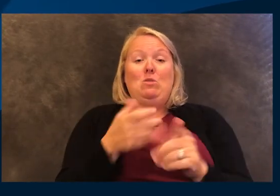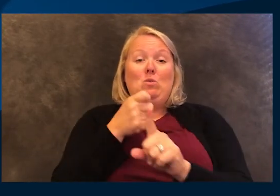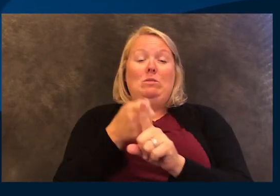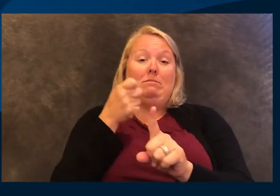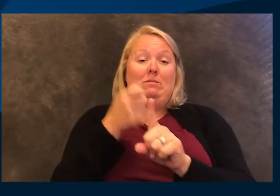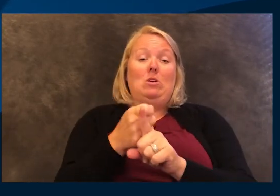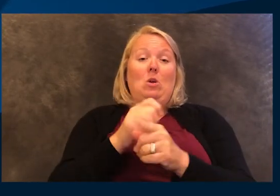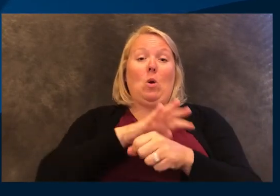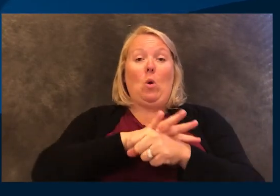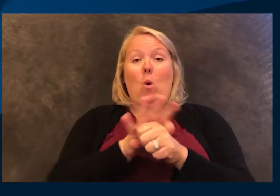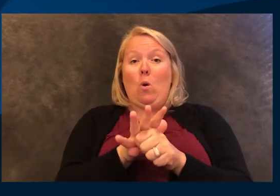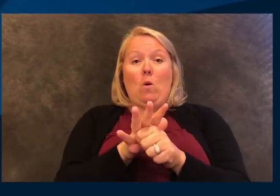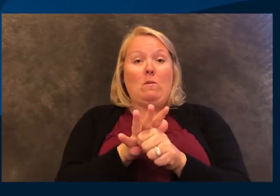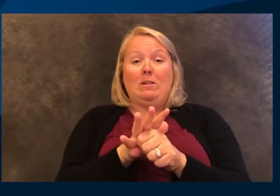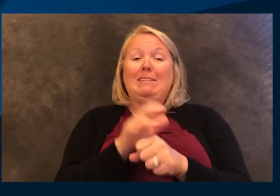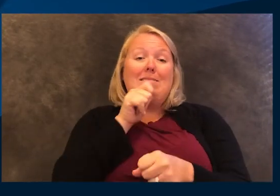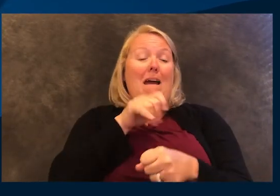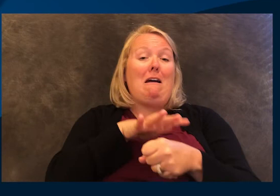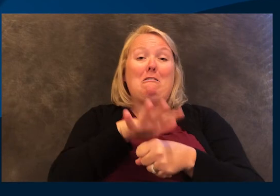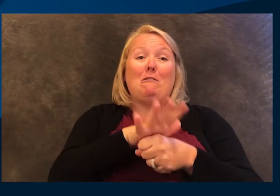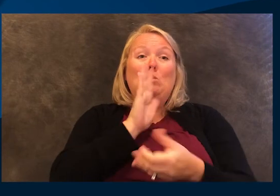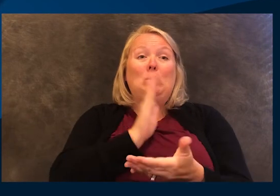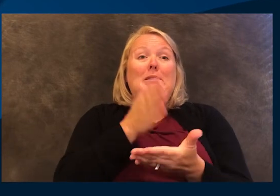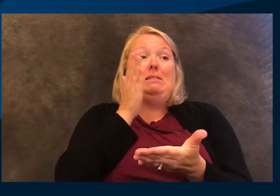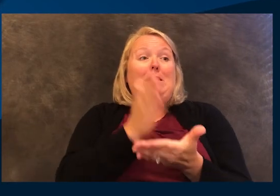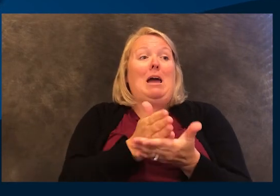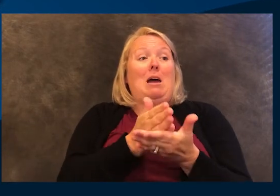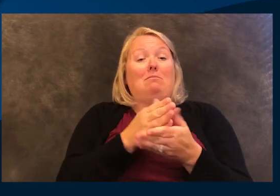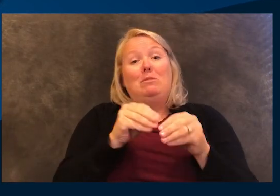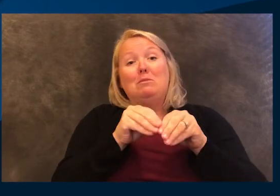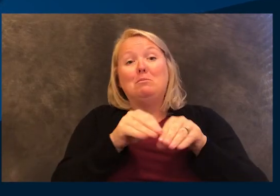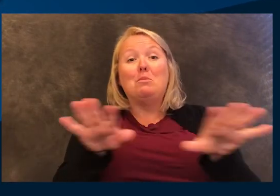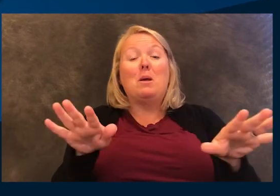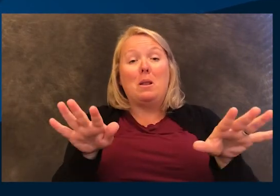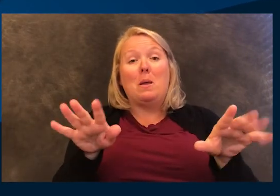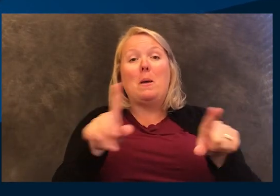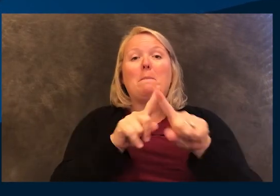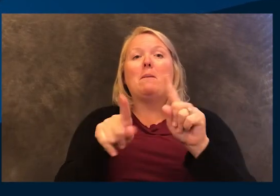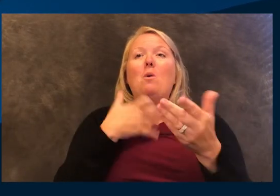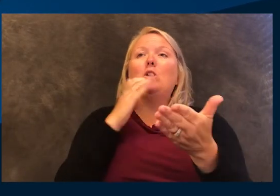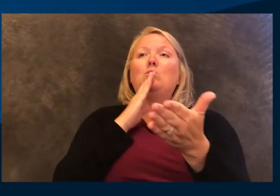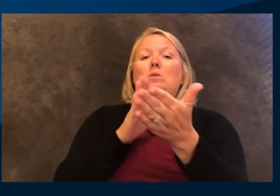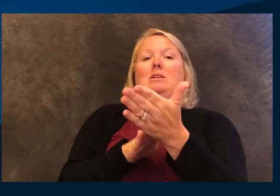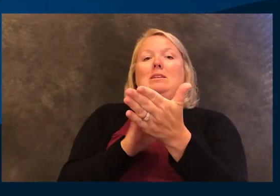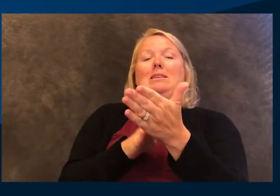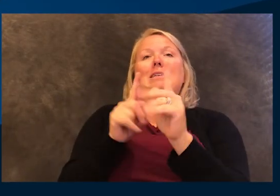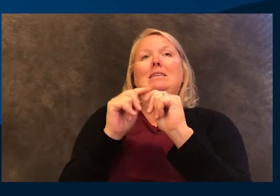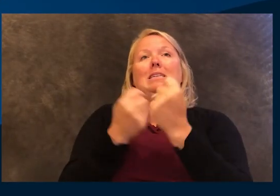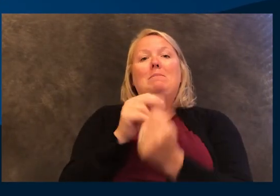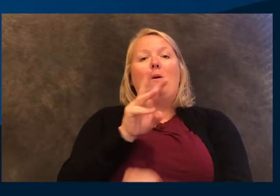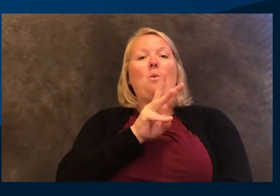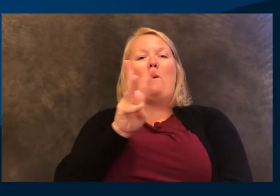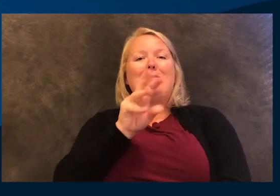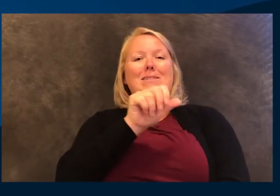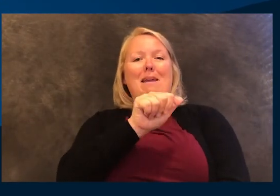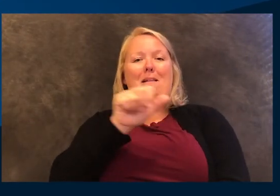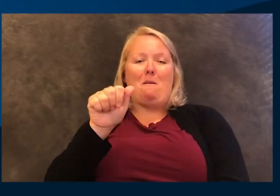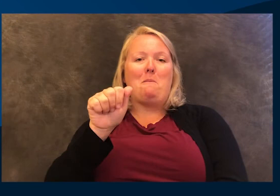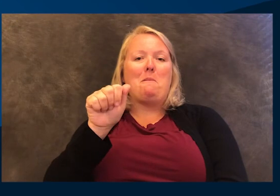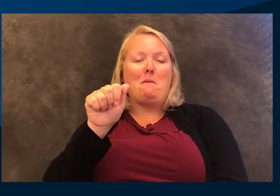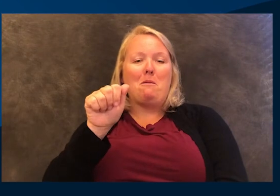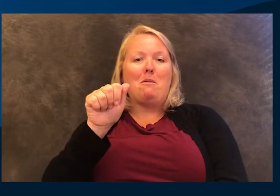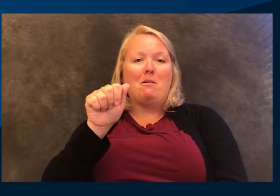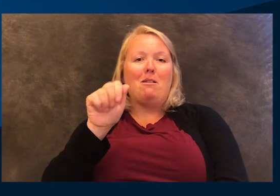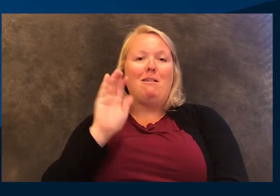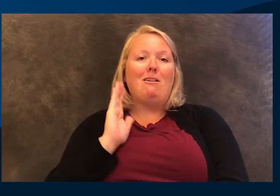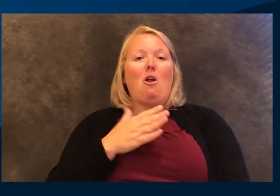COVID. It's not enough to stop the pandemic, but it's incredible progress. And I want to give kudos to the team out at West Ann Arbor